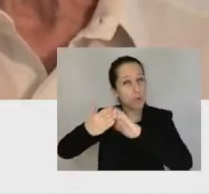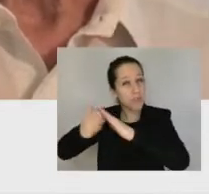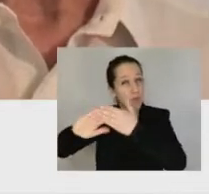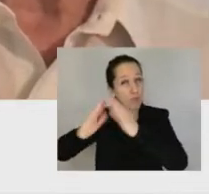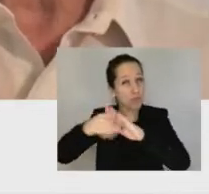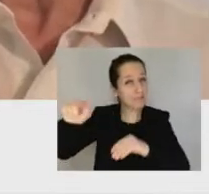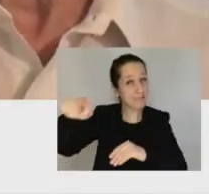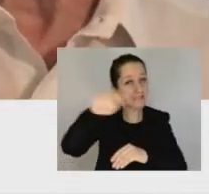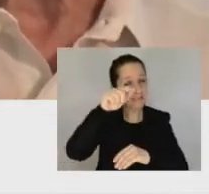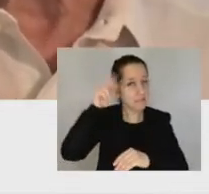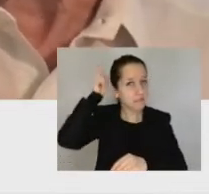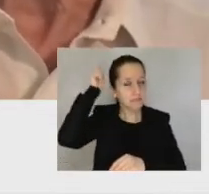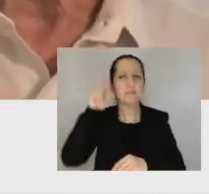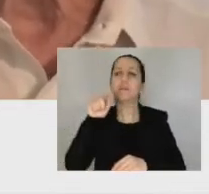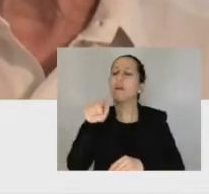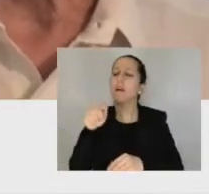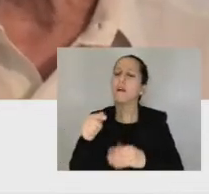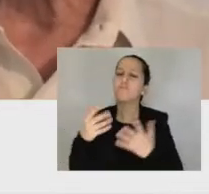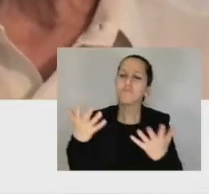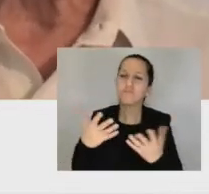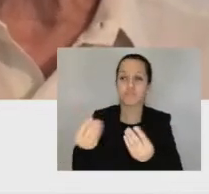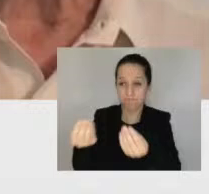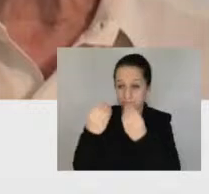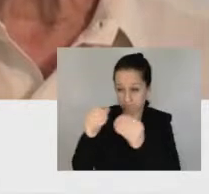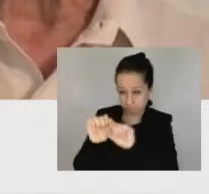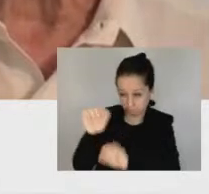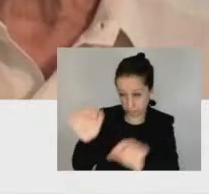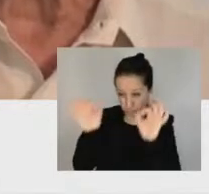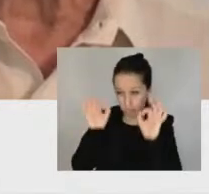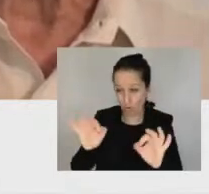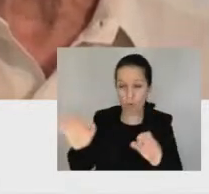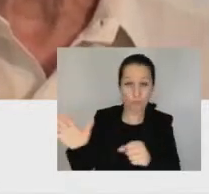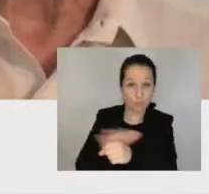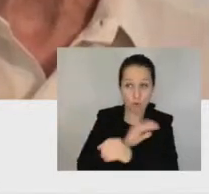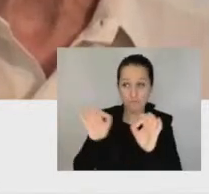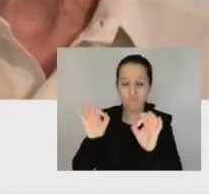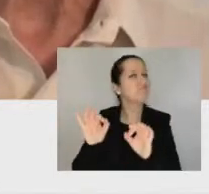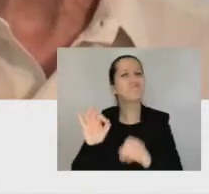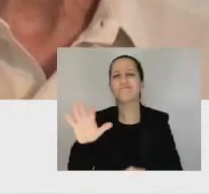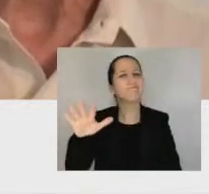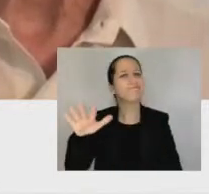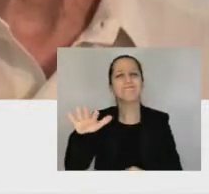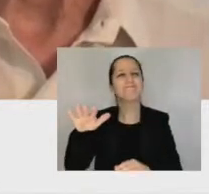education. Social mobility will be more difficult for them.